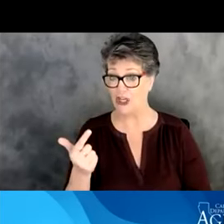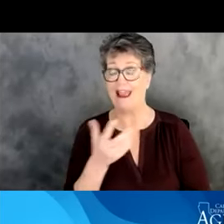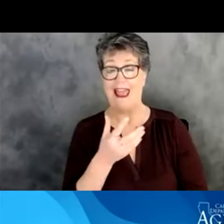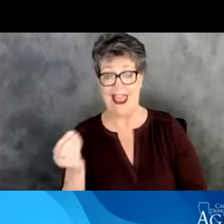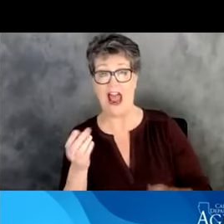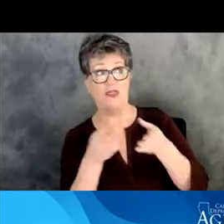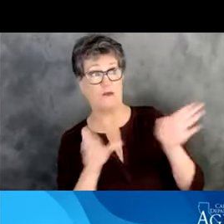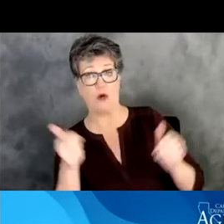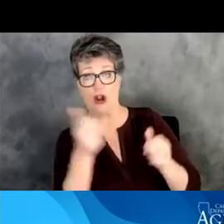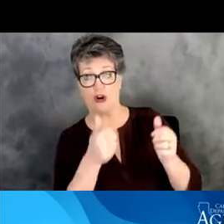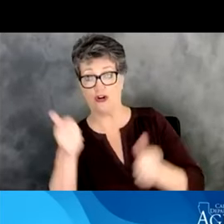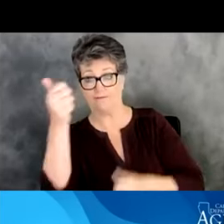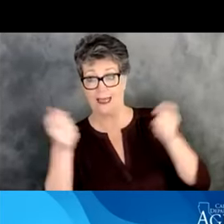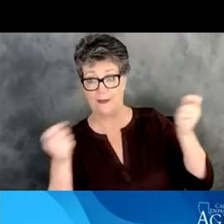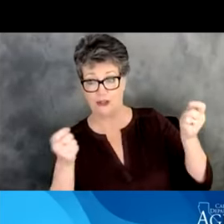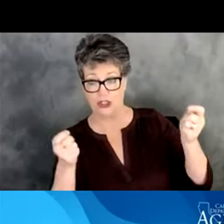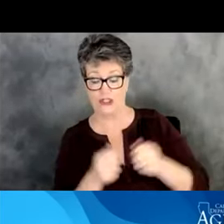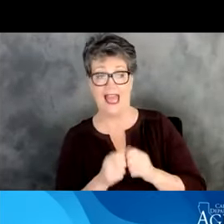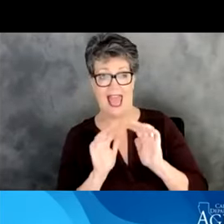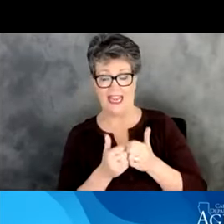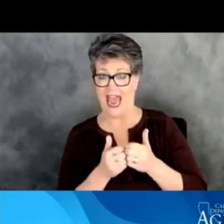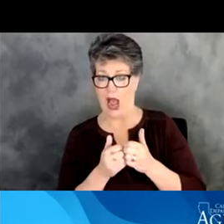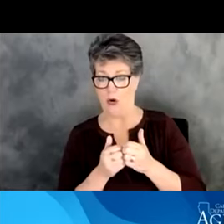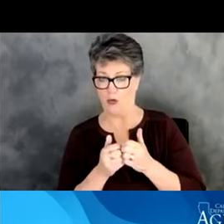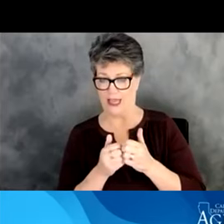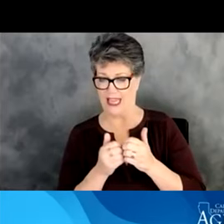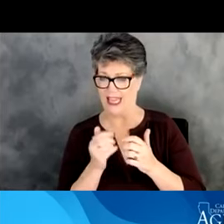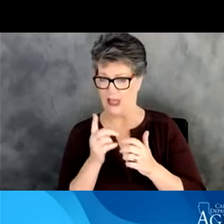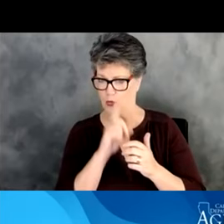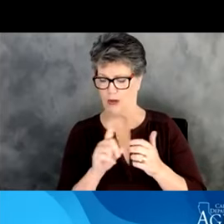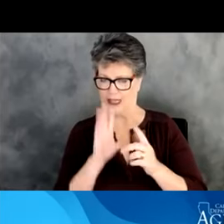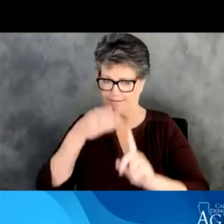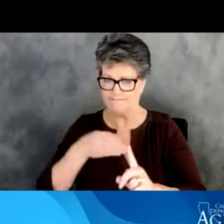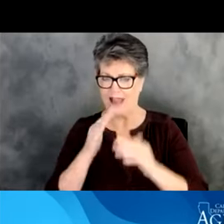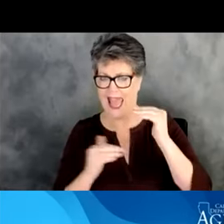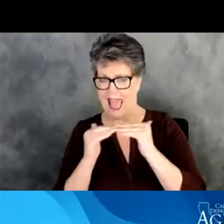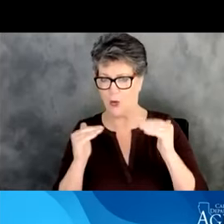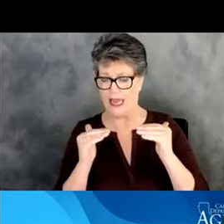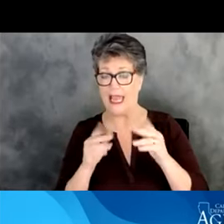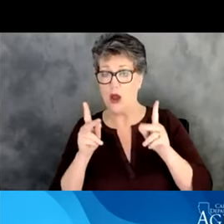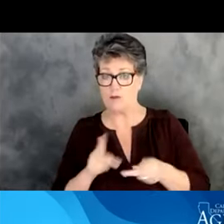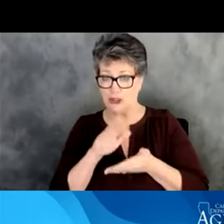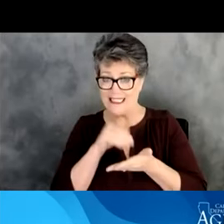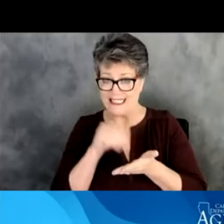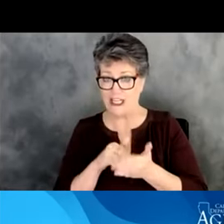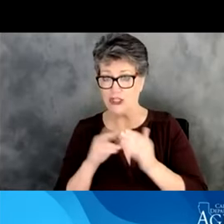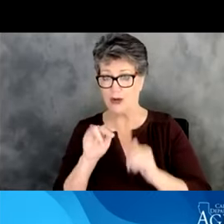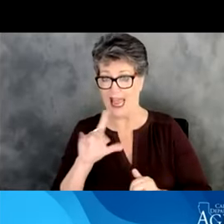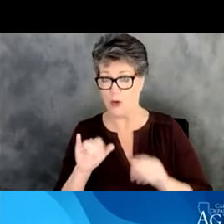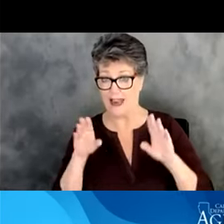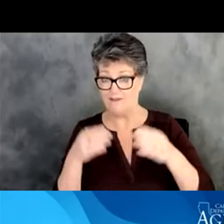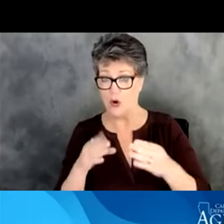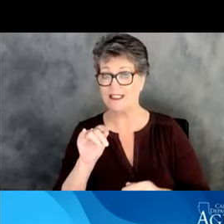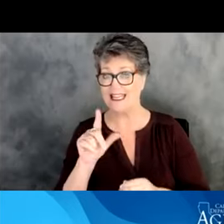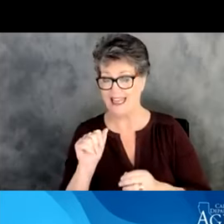broader administration in how we center equity in all that we do, person-centered, equity focused and data